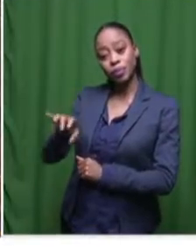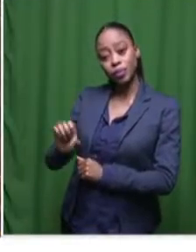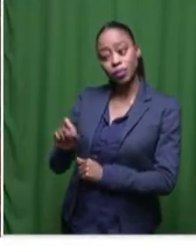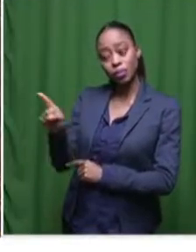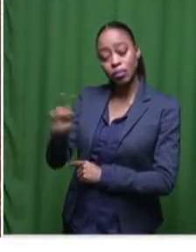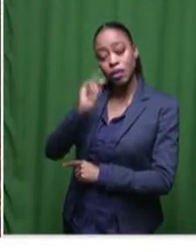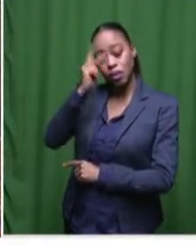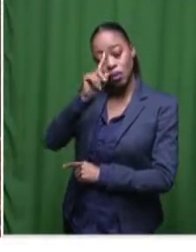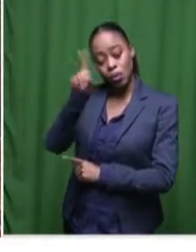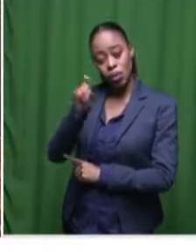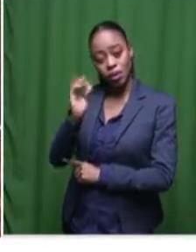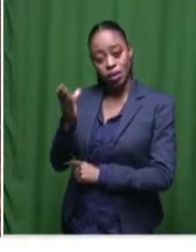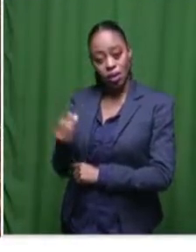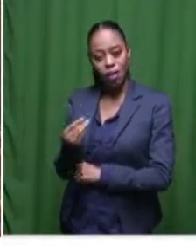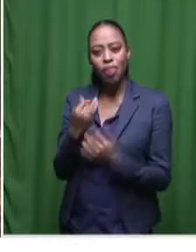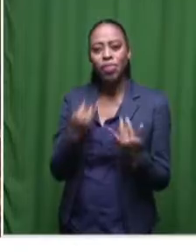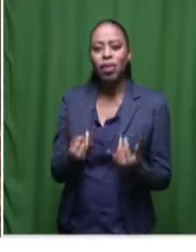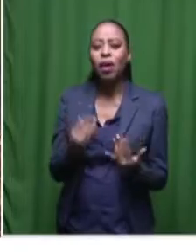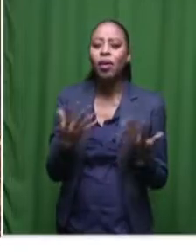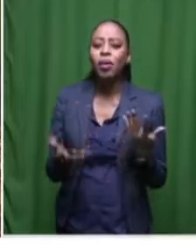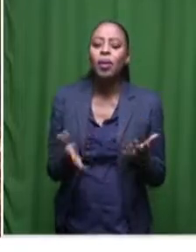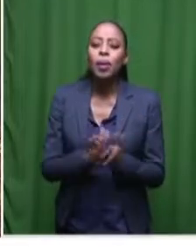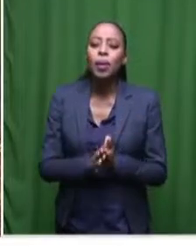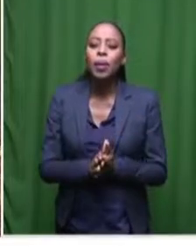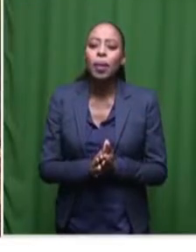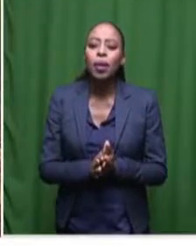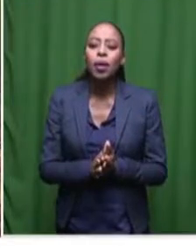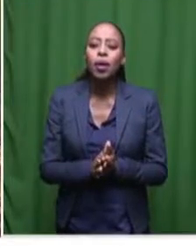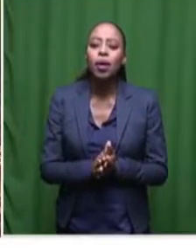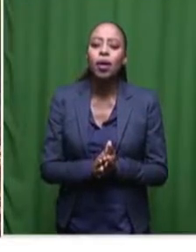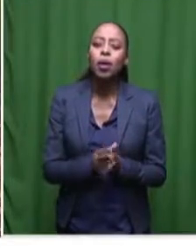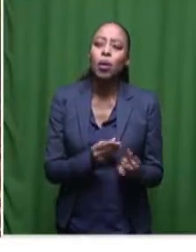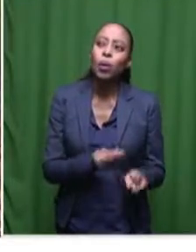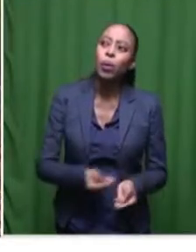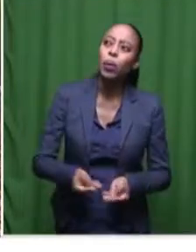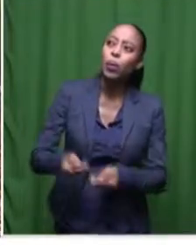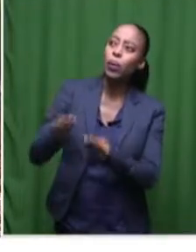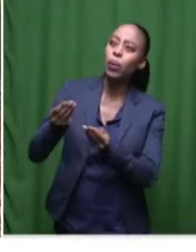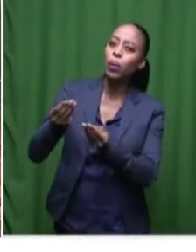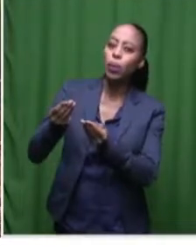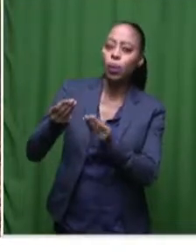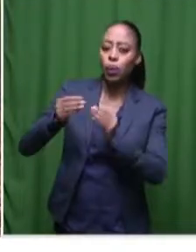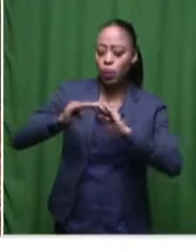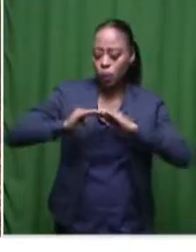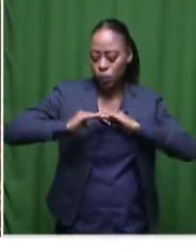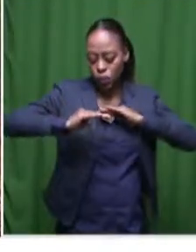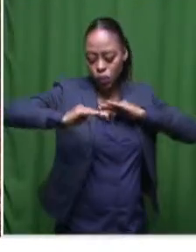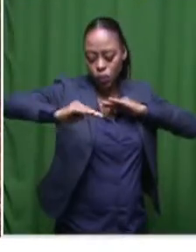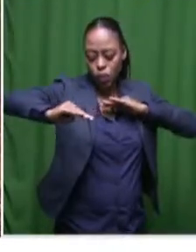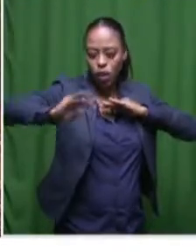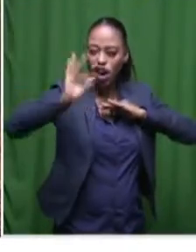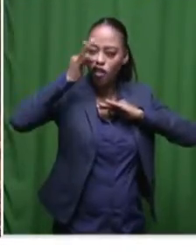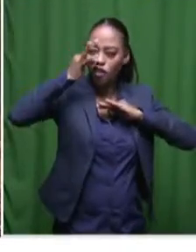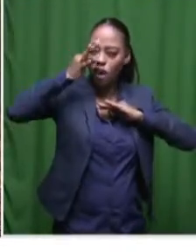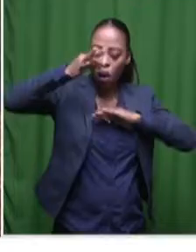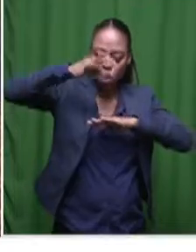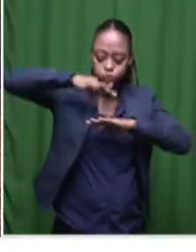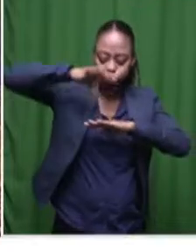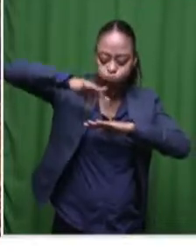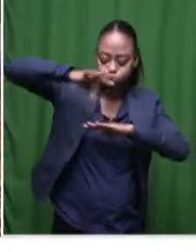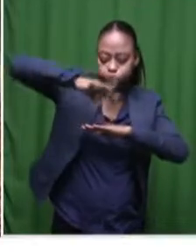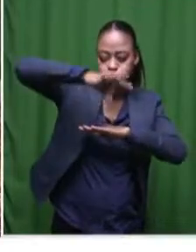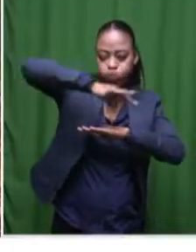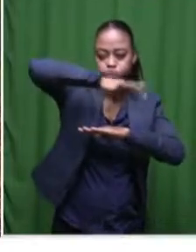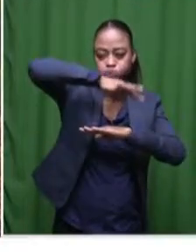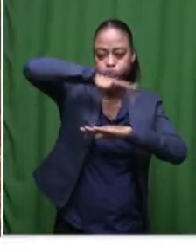you, Prof. But when we do have a look on top of the on top of the coffin, there's a big bunch of flowers there. If you've noticed